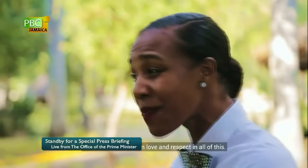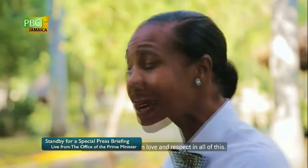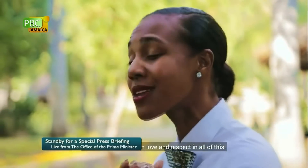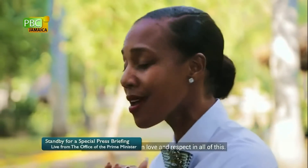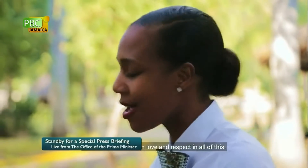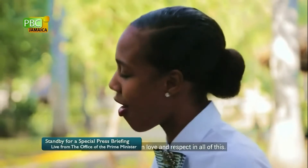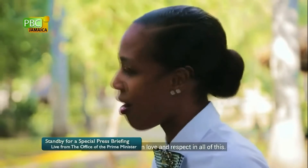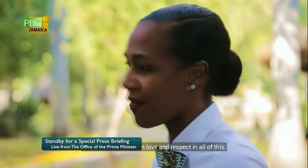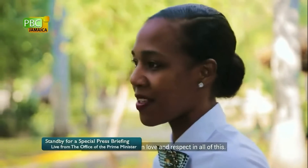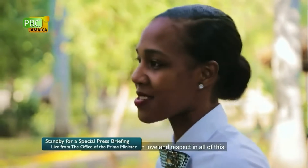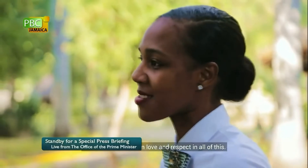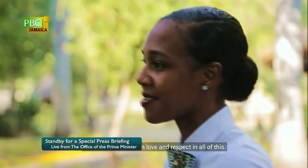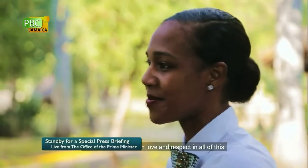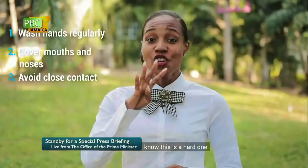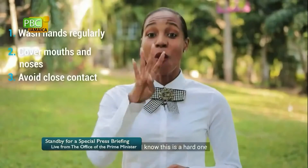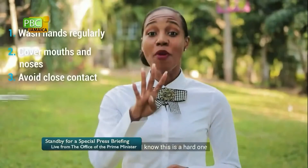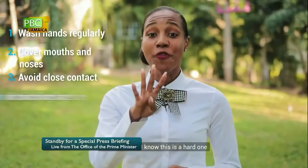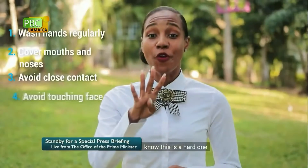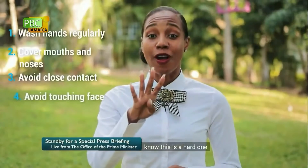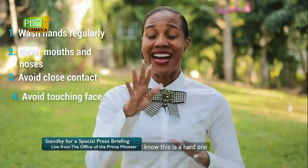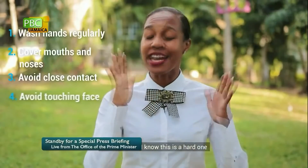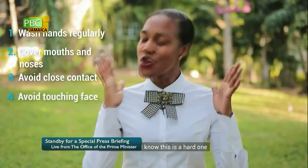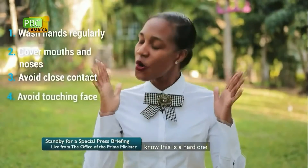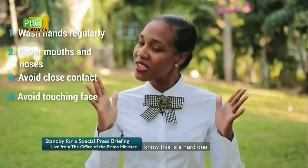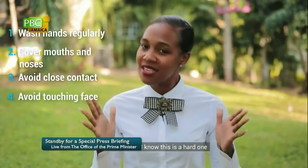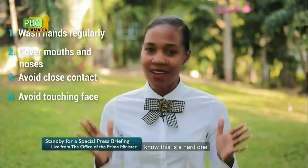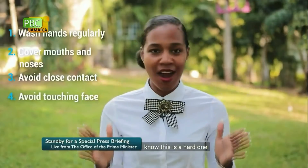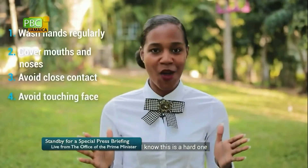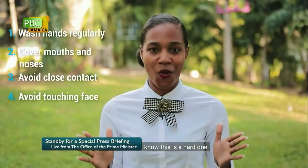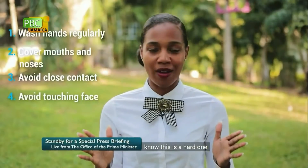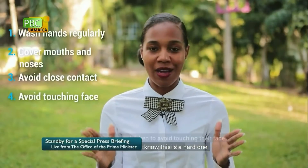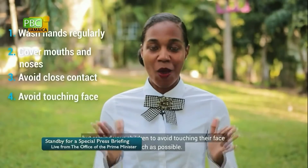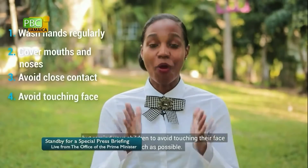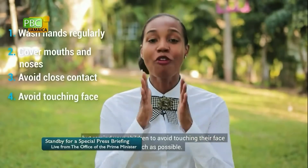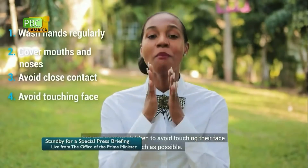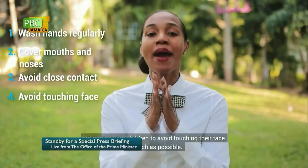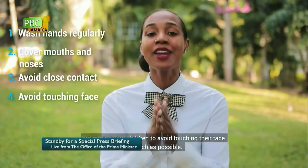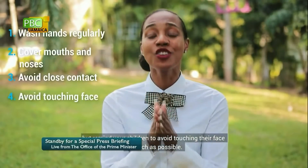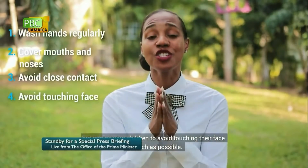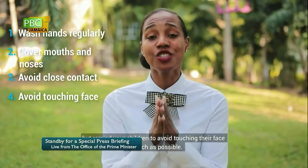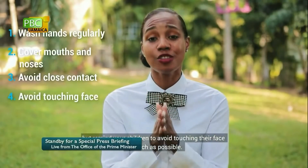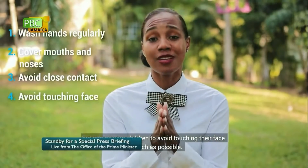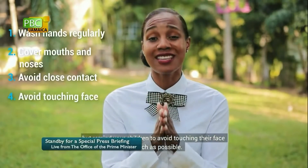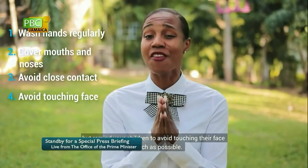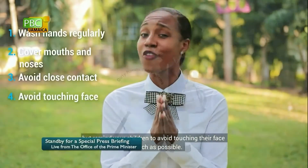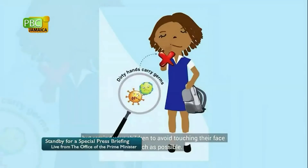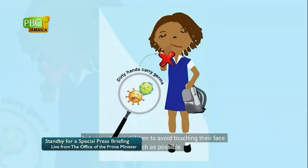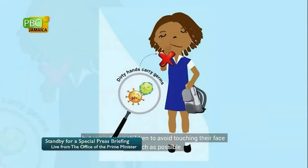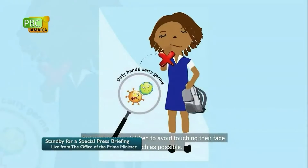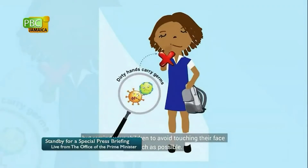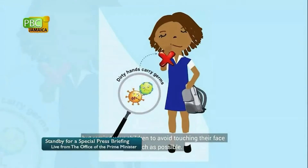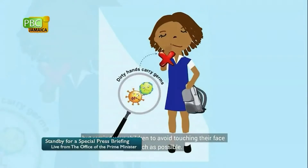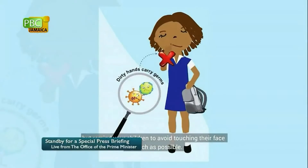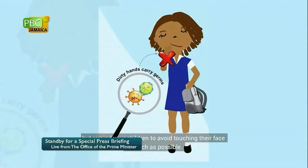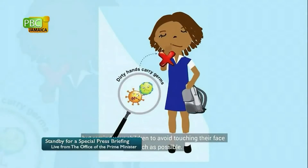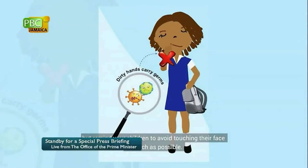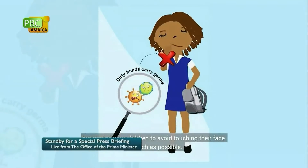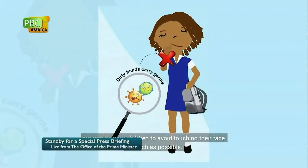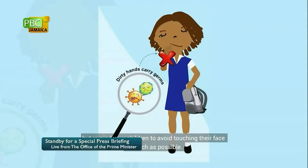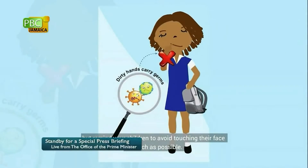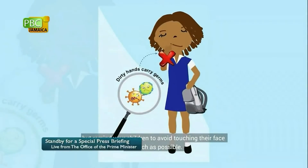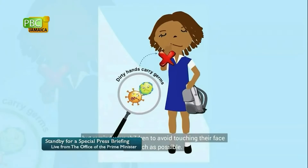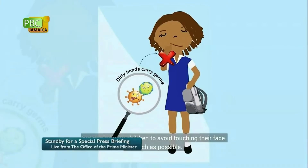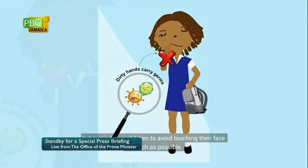and respect in all of this. Number 4, and I know this is a hard one, but remind your children to avoid touching their face